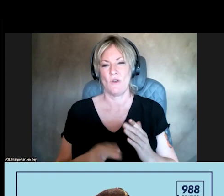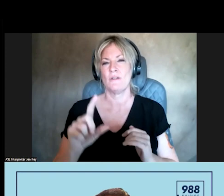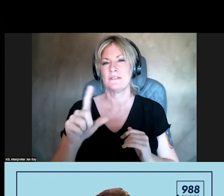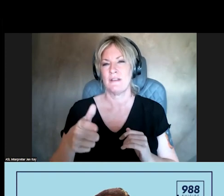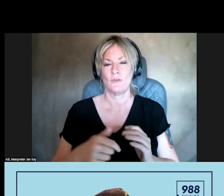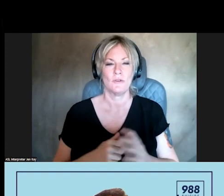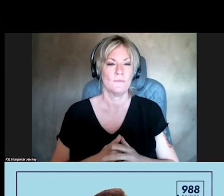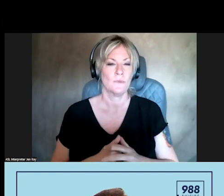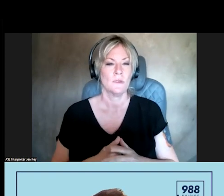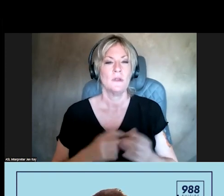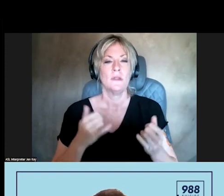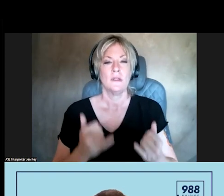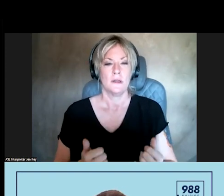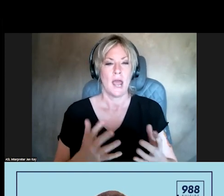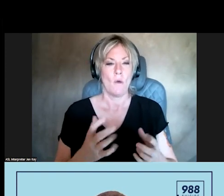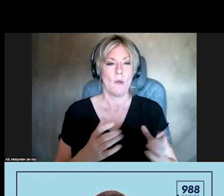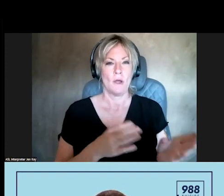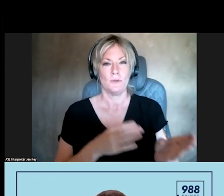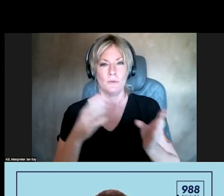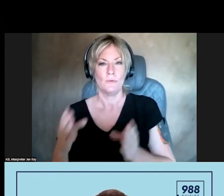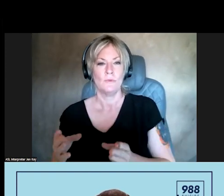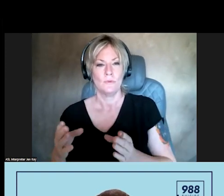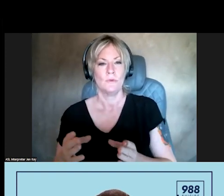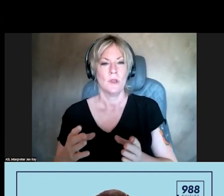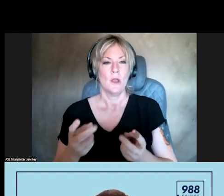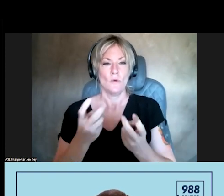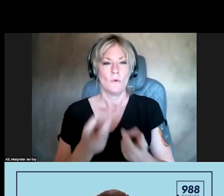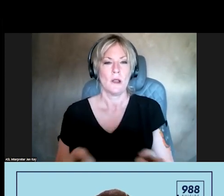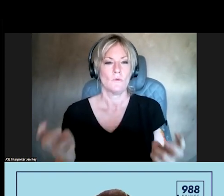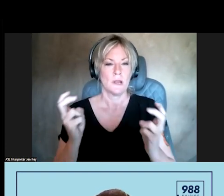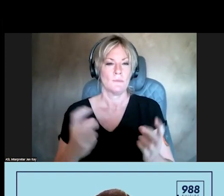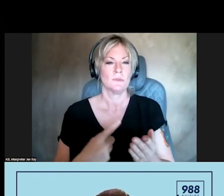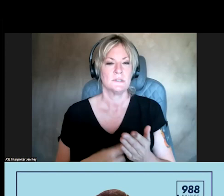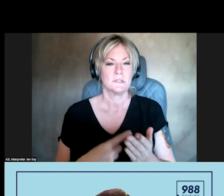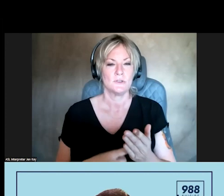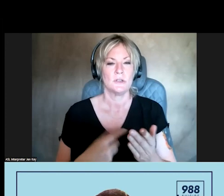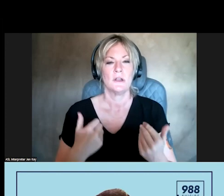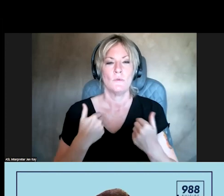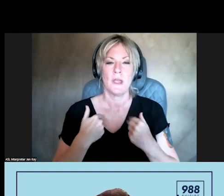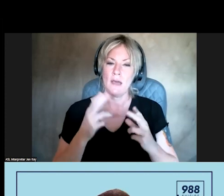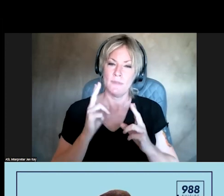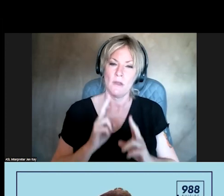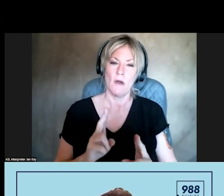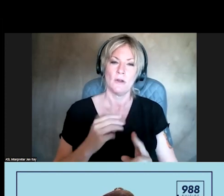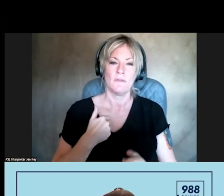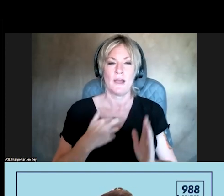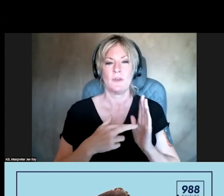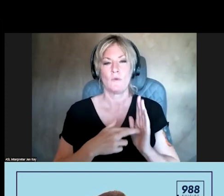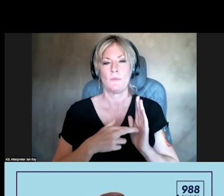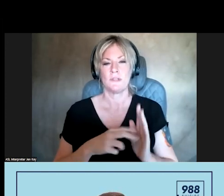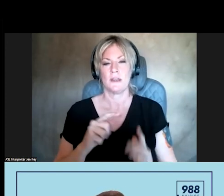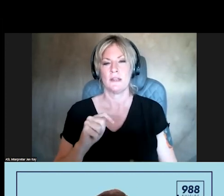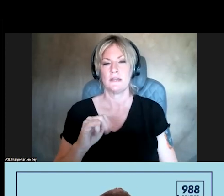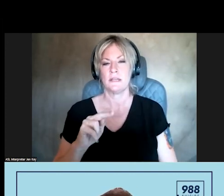on. But I want to quickly move to our roundtable discussion, because we have the honor of having Representative Tina Orwell